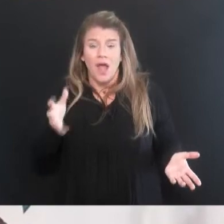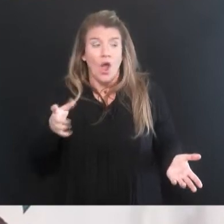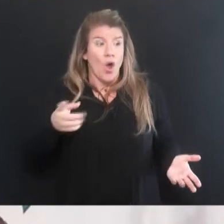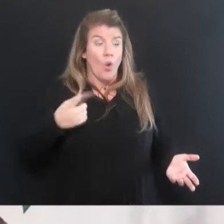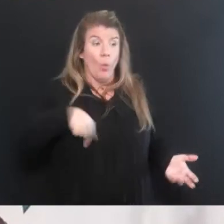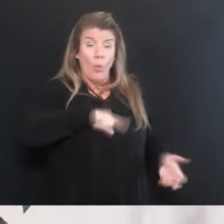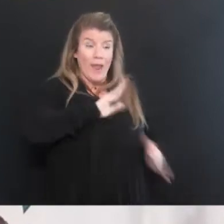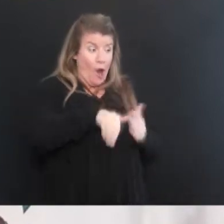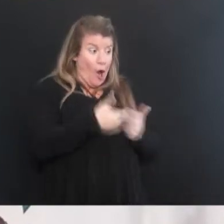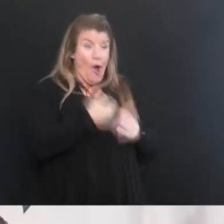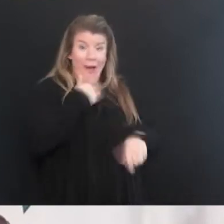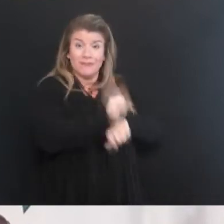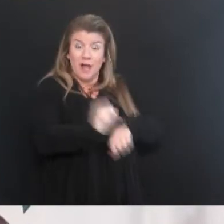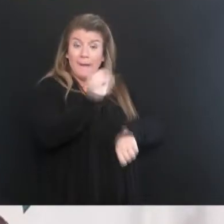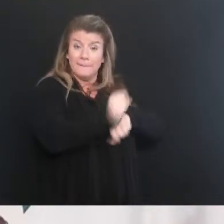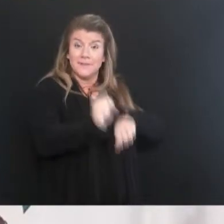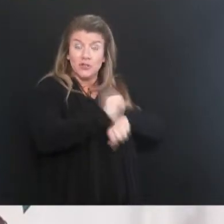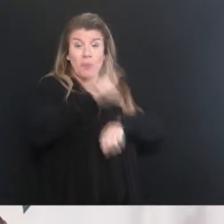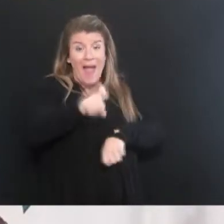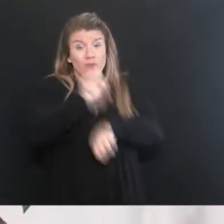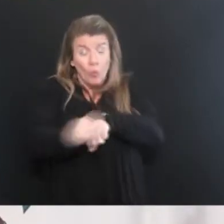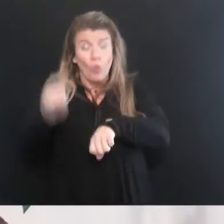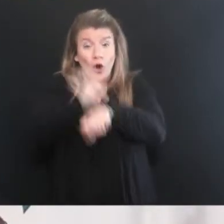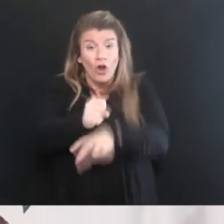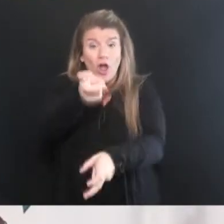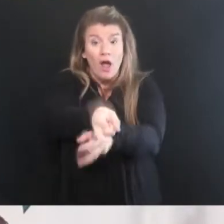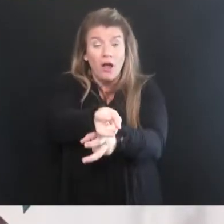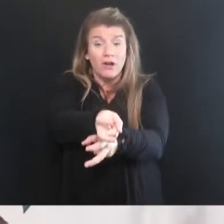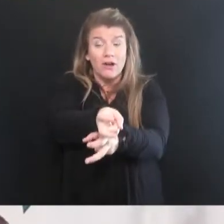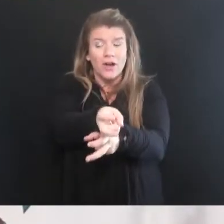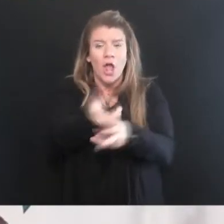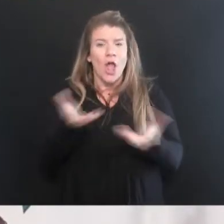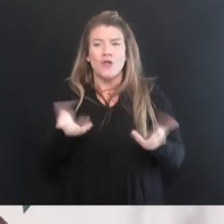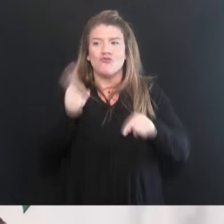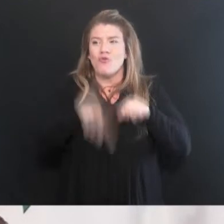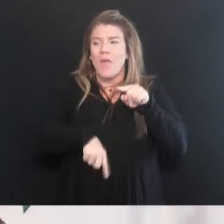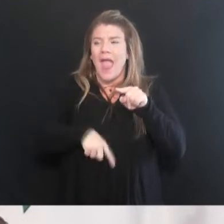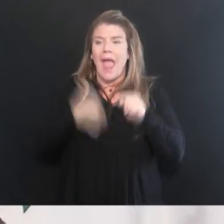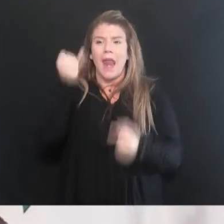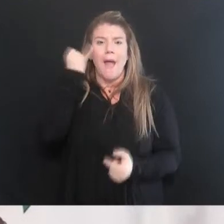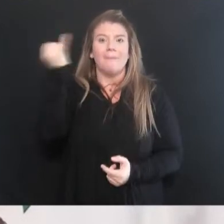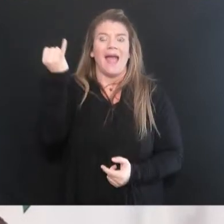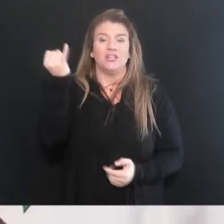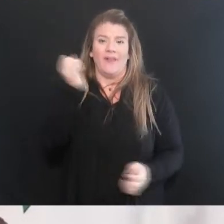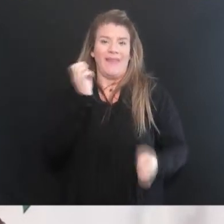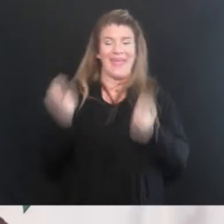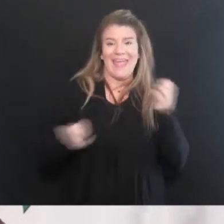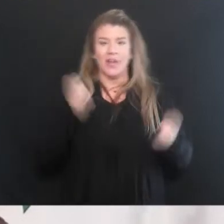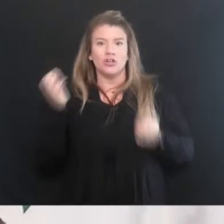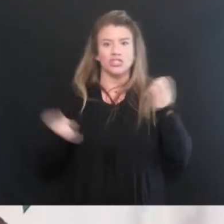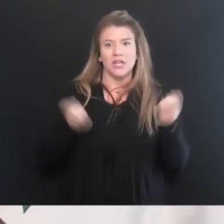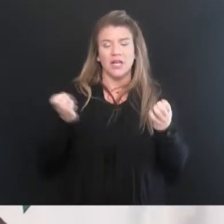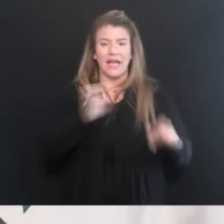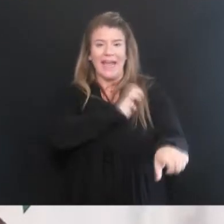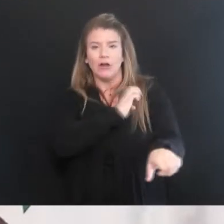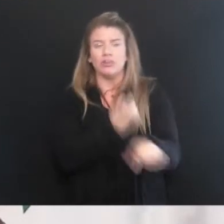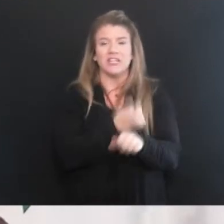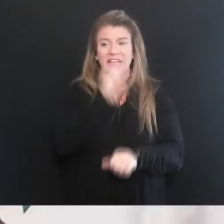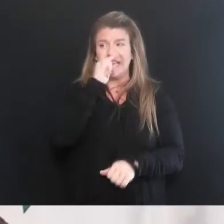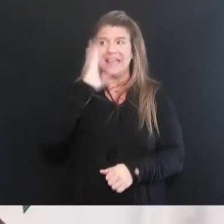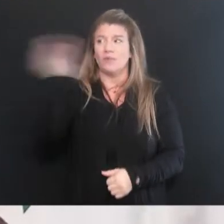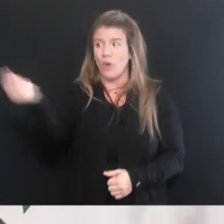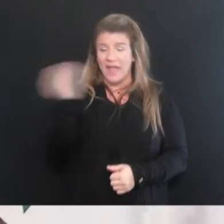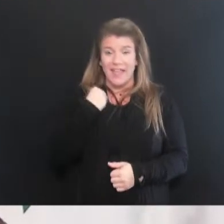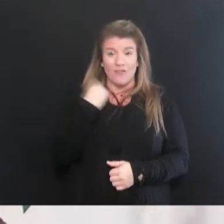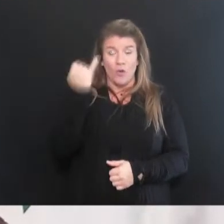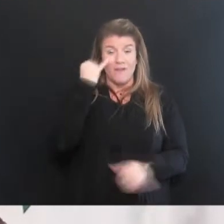so what? You got to work a little harder. You know, you can't imagine the energy that these kids will give you back if you'll